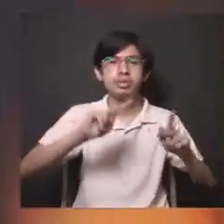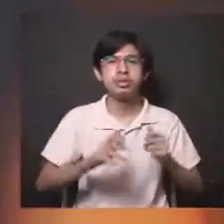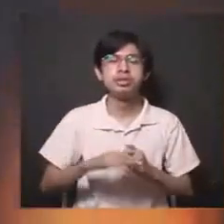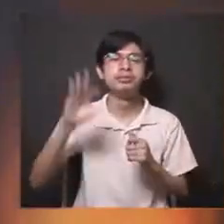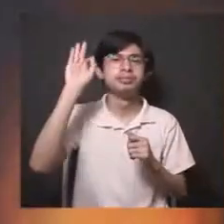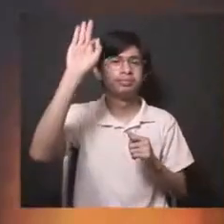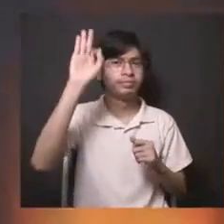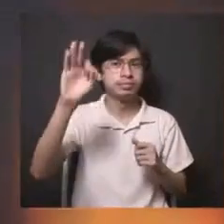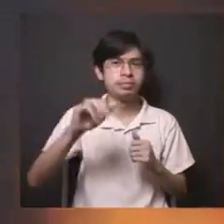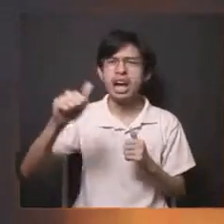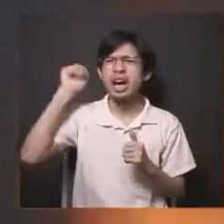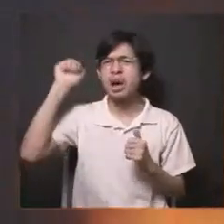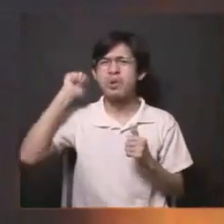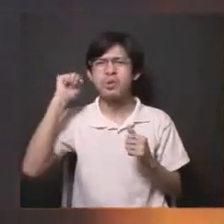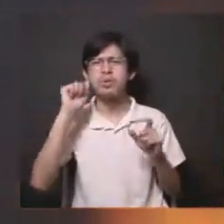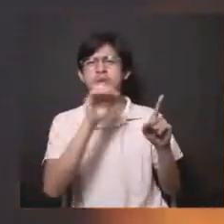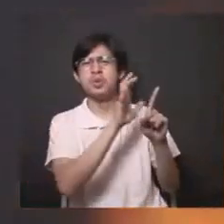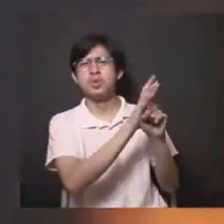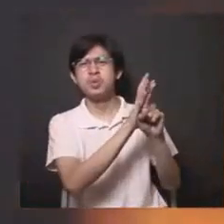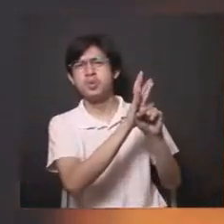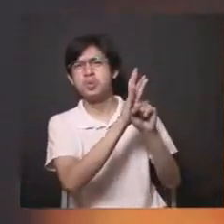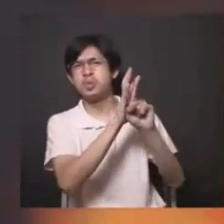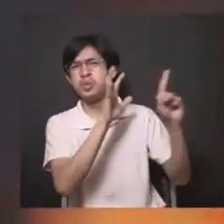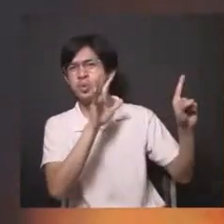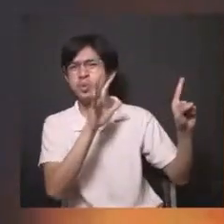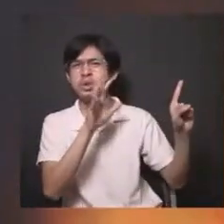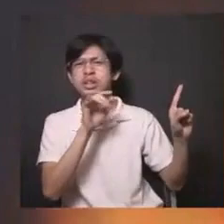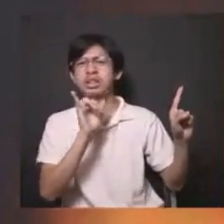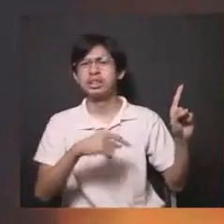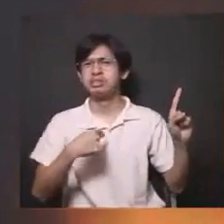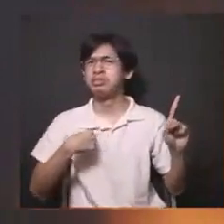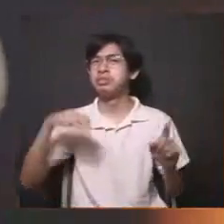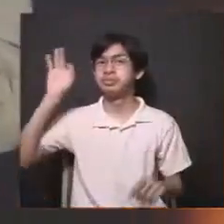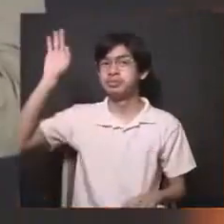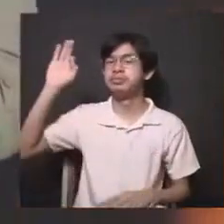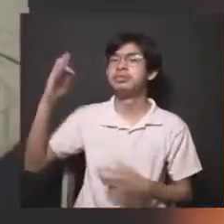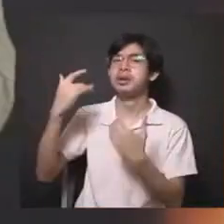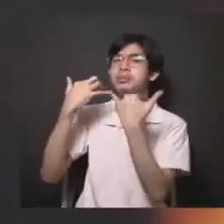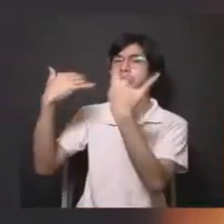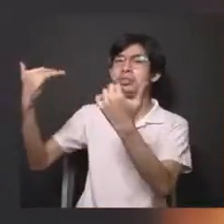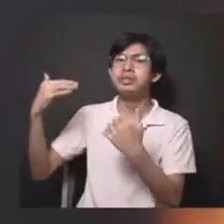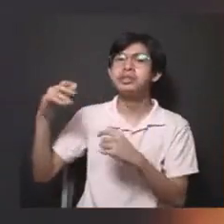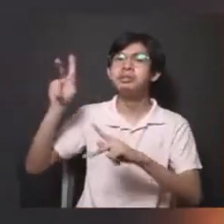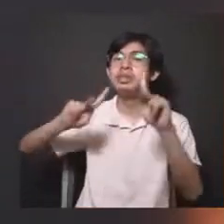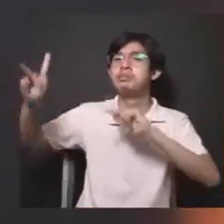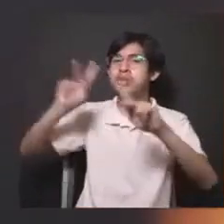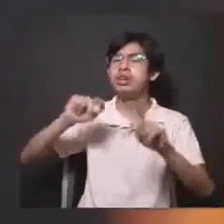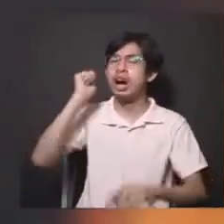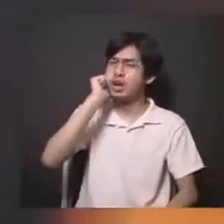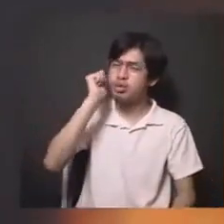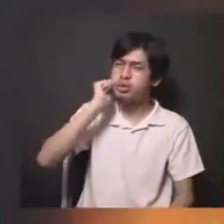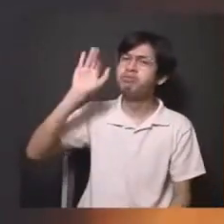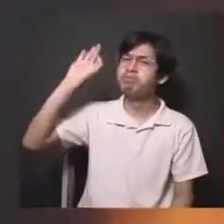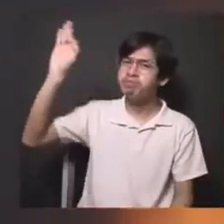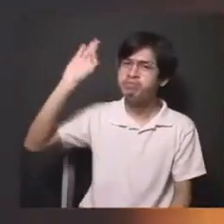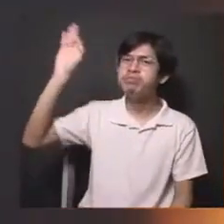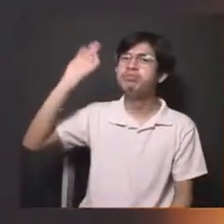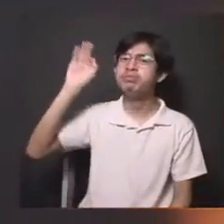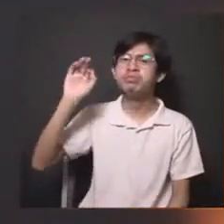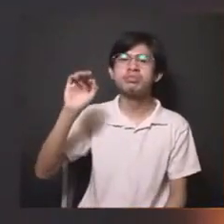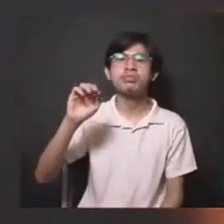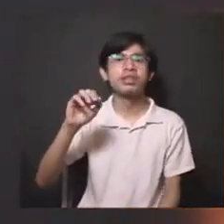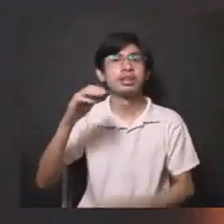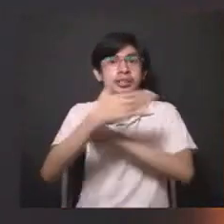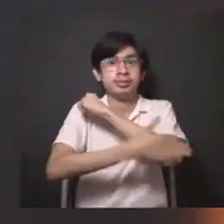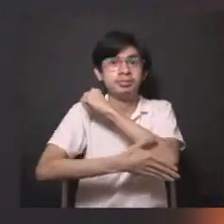in front of crowds almost every day of his life, speaking to 20 plus countries. Who would have thought?